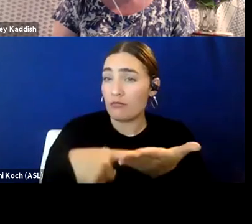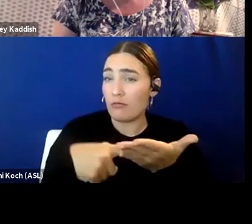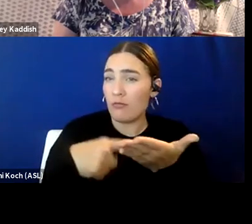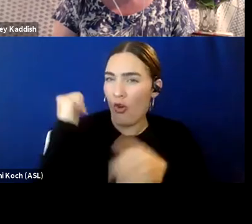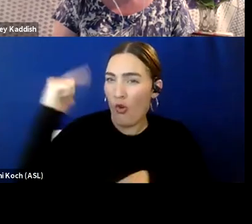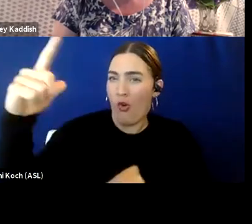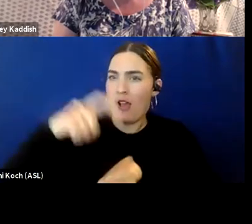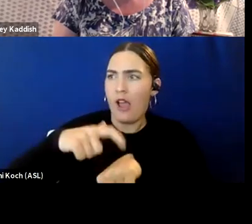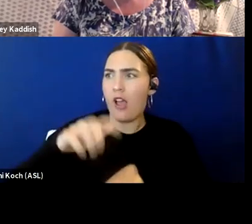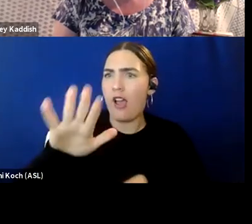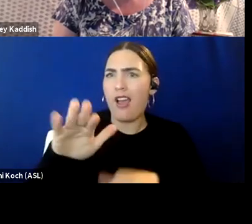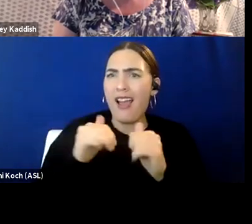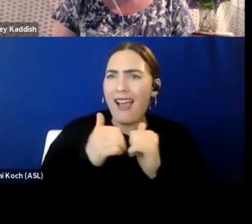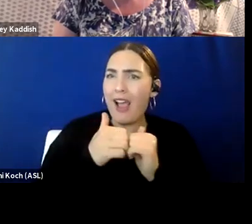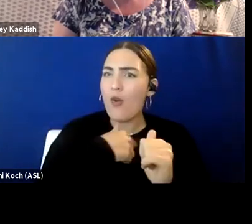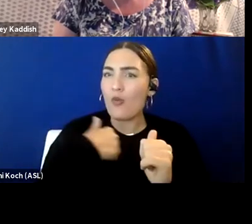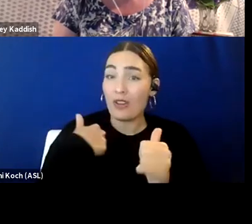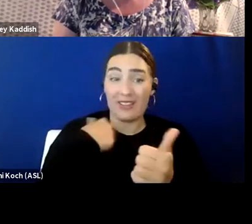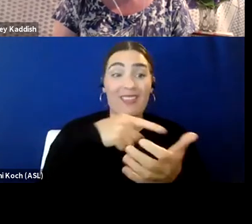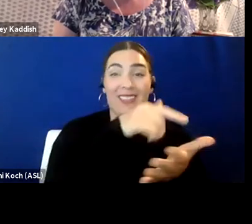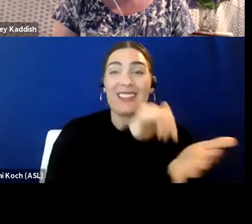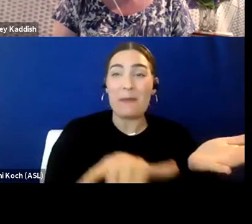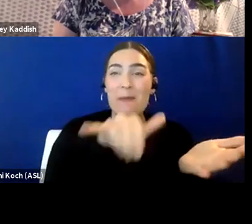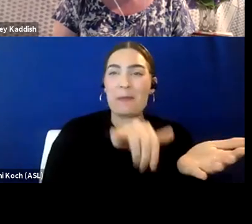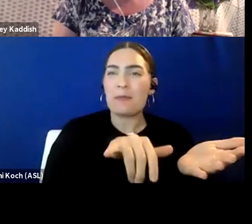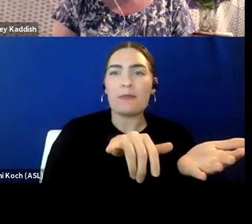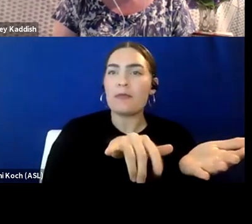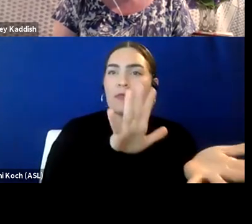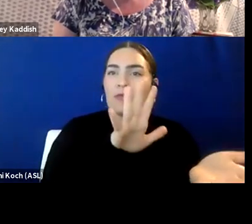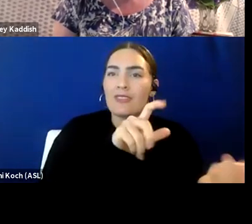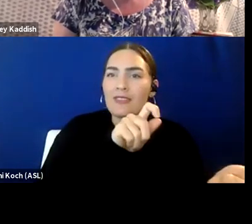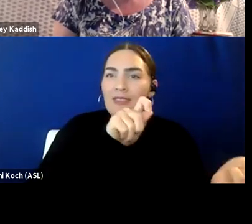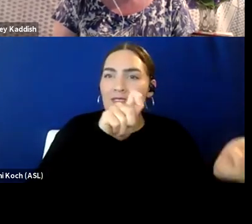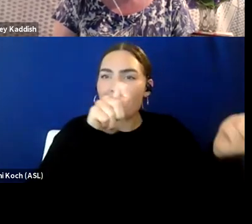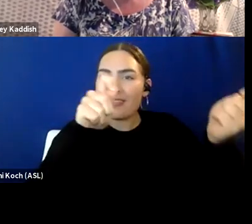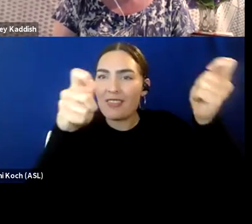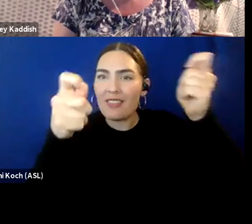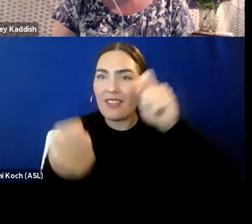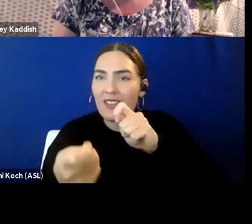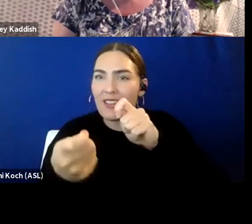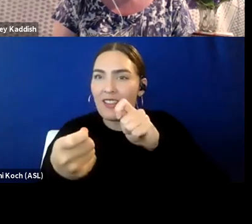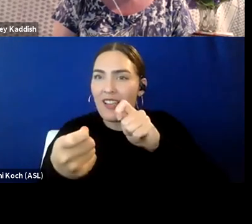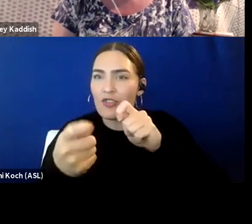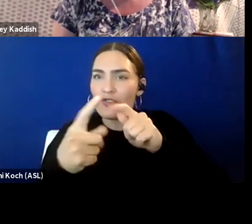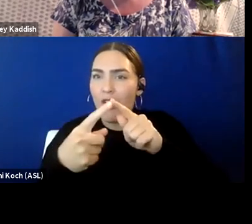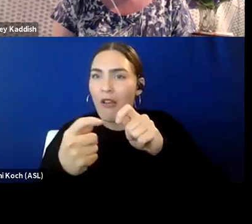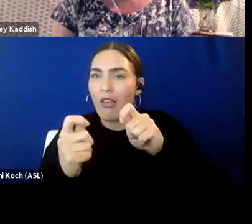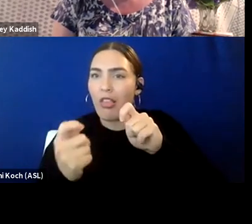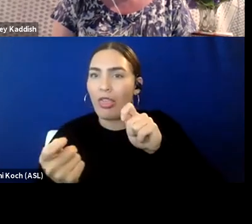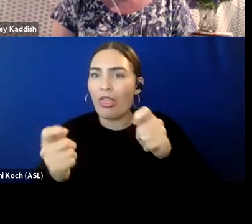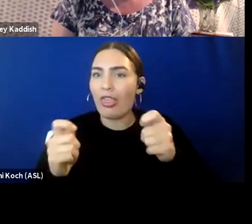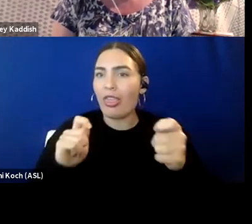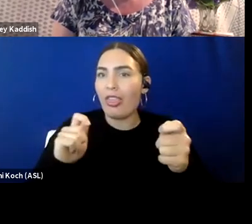to reinvent, happily improvise, and see something